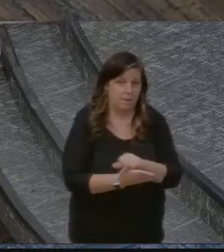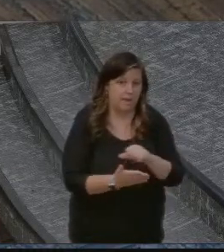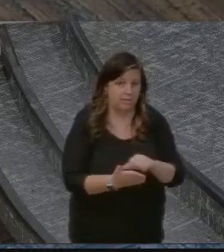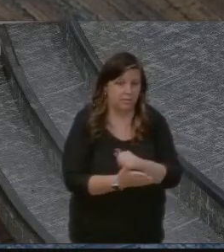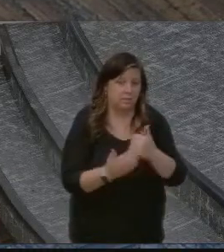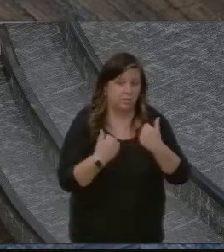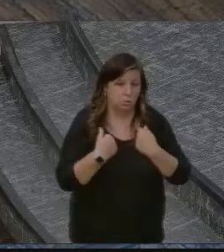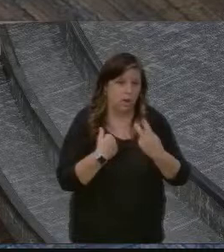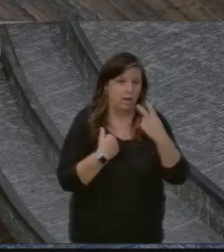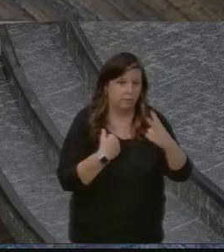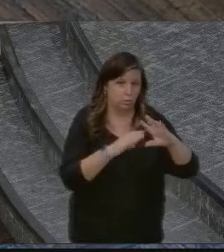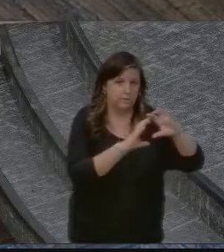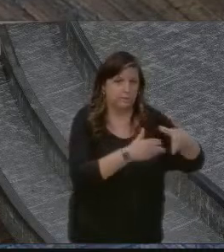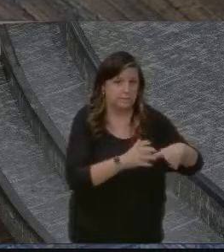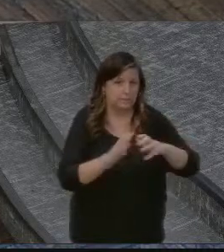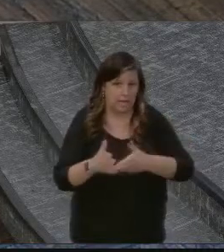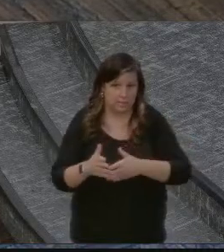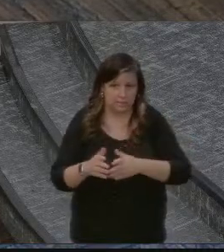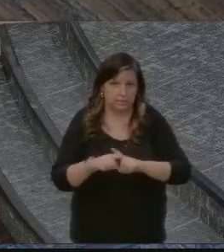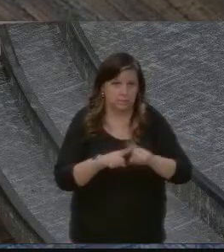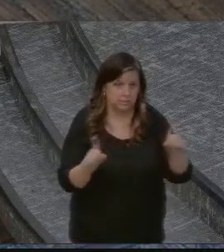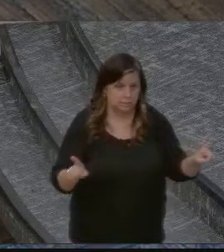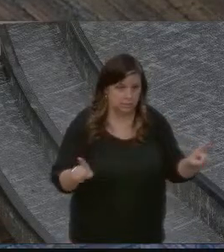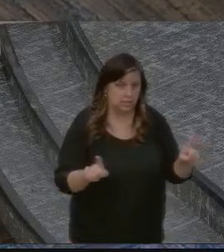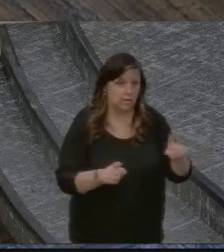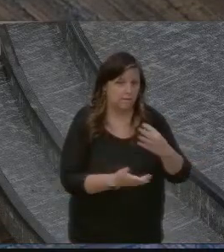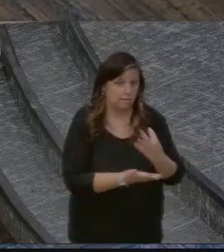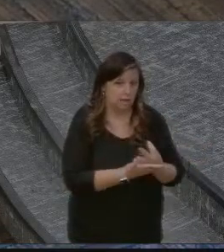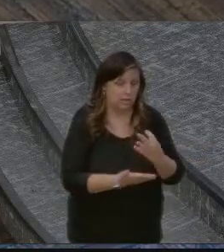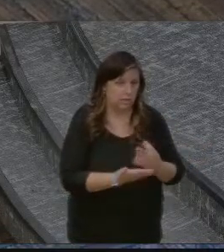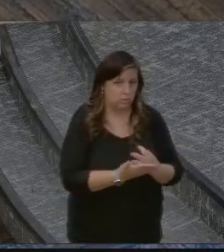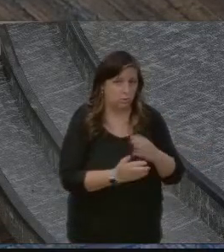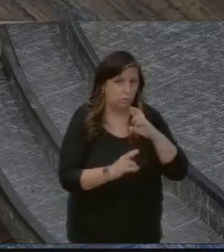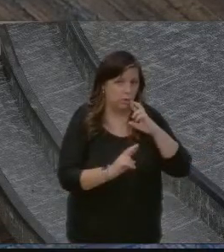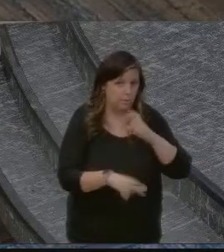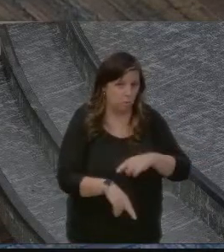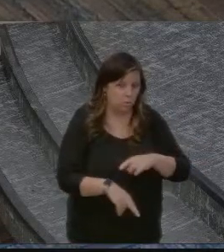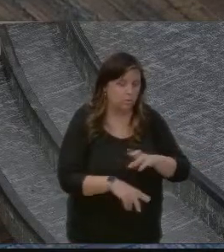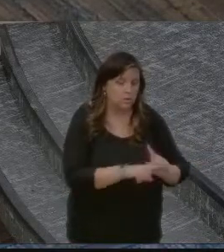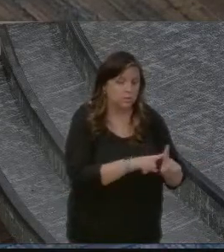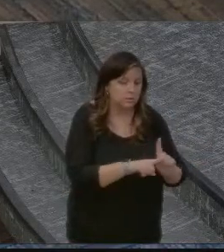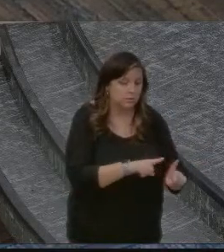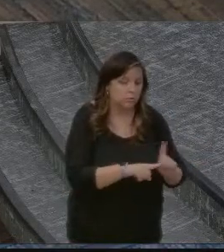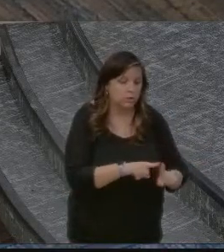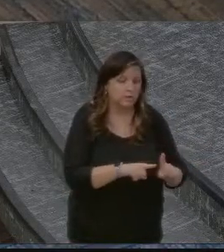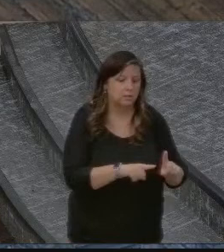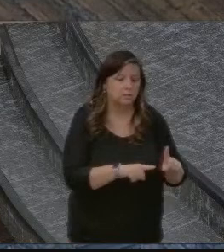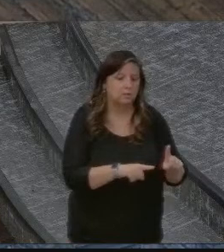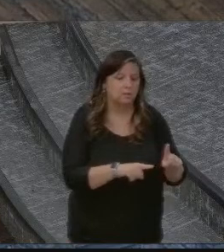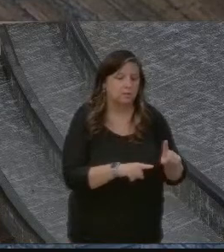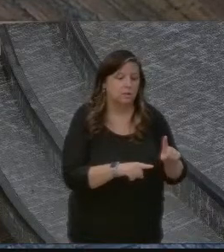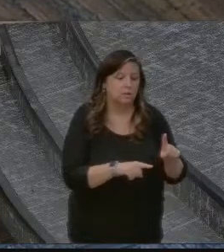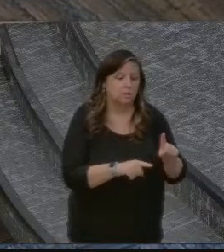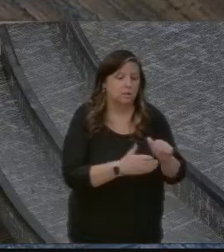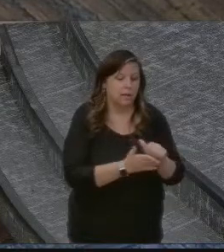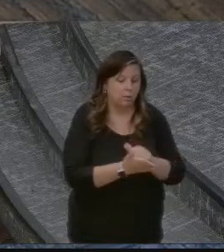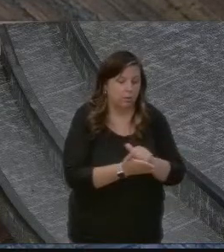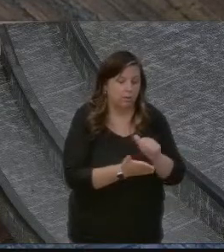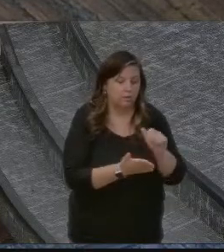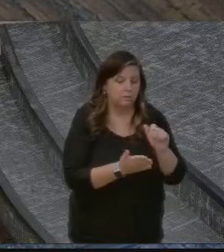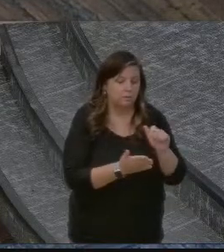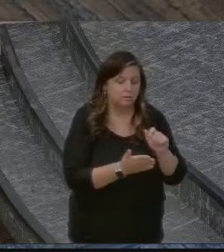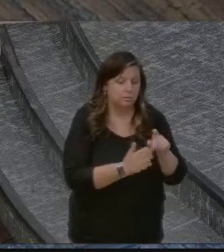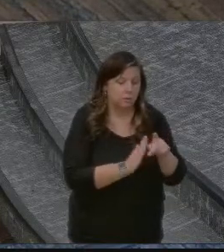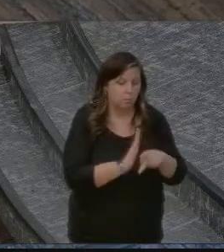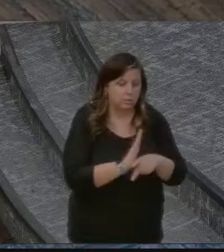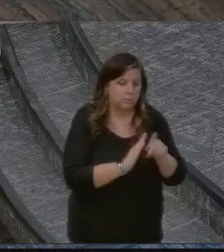financial reports. They're on different accounting principles. You've got to reconcile the 2. You've got all these